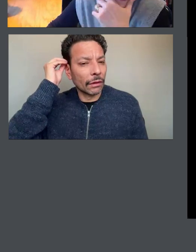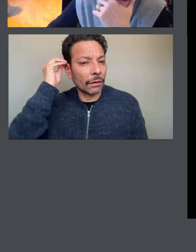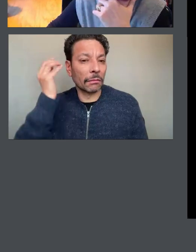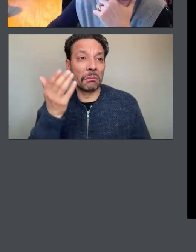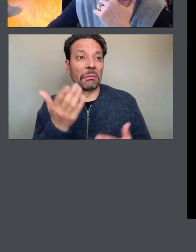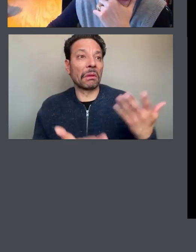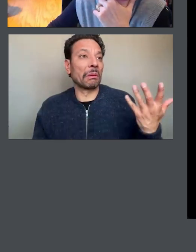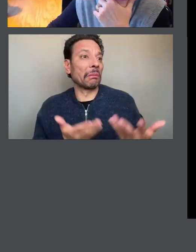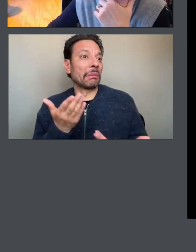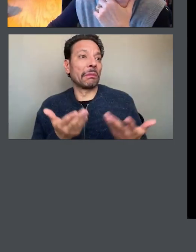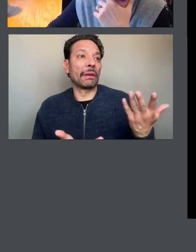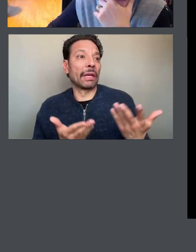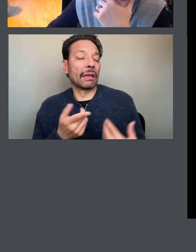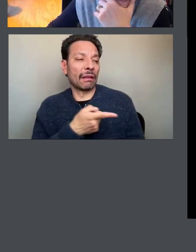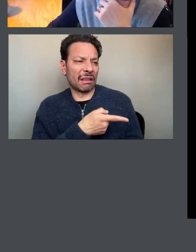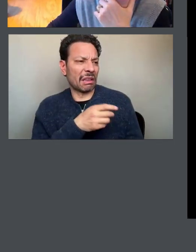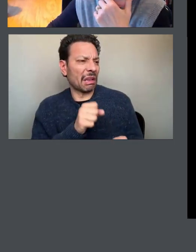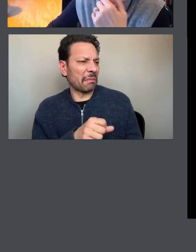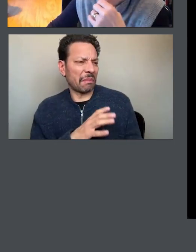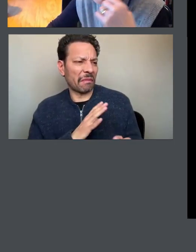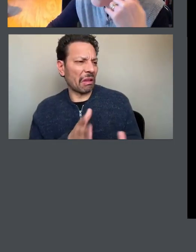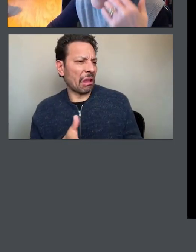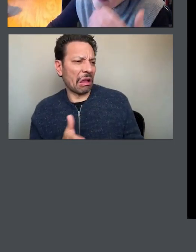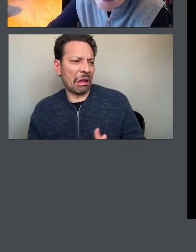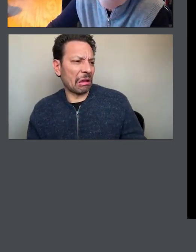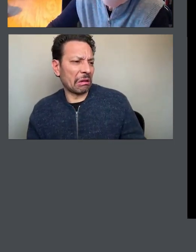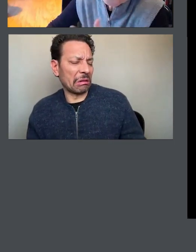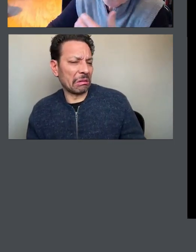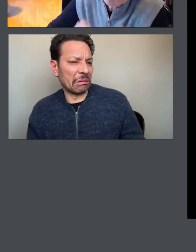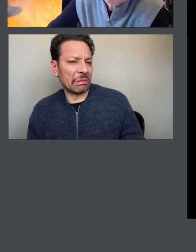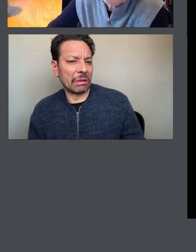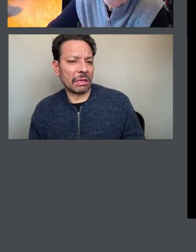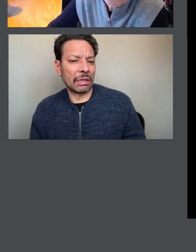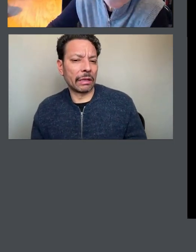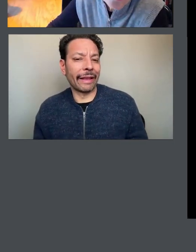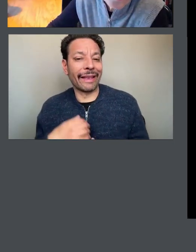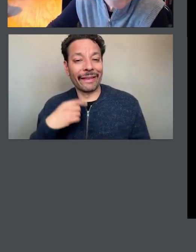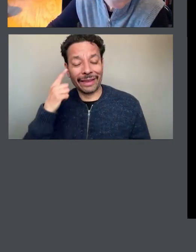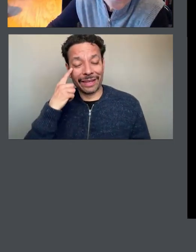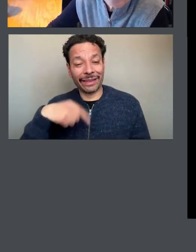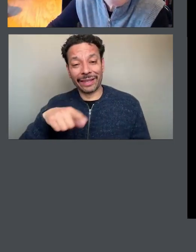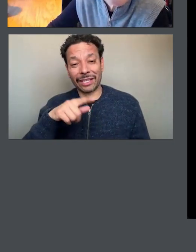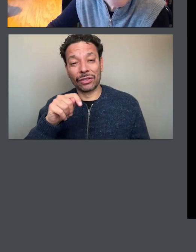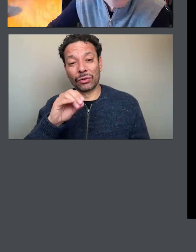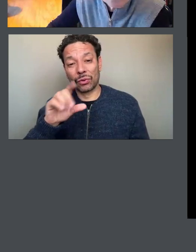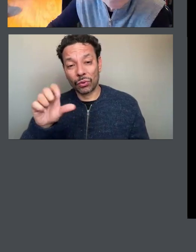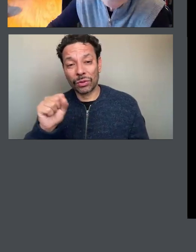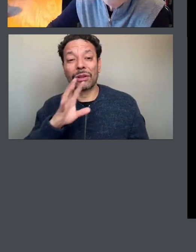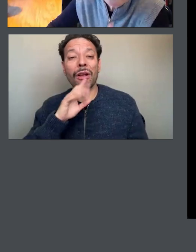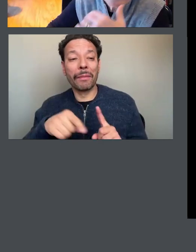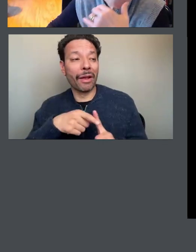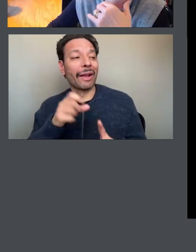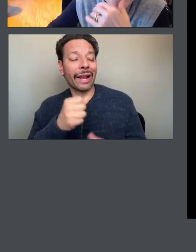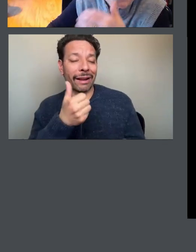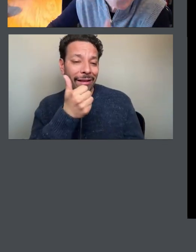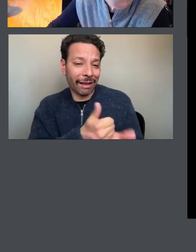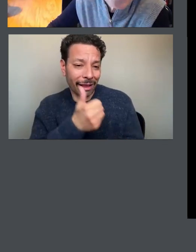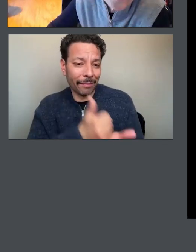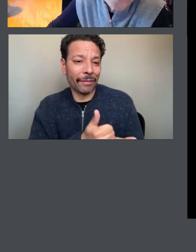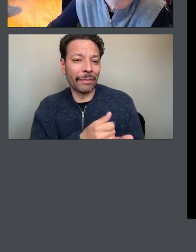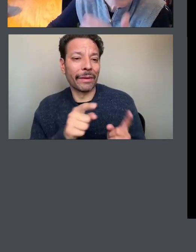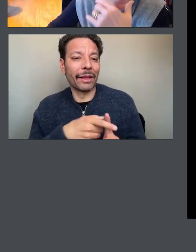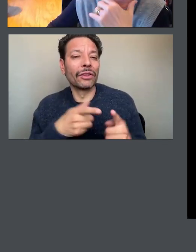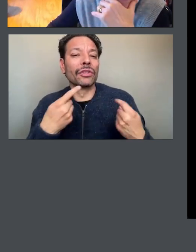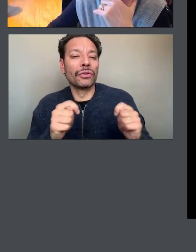perhaps they can get by. So I think that these tools that I've been talking about can help in terms of trying